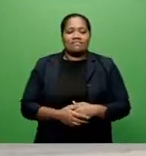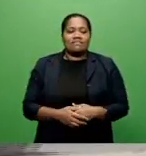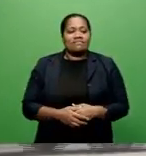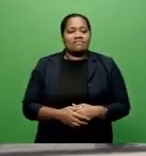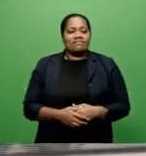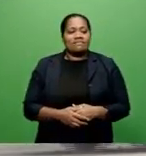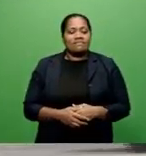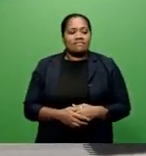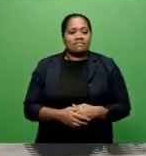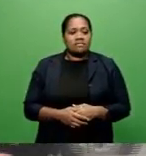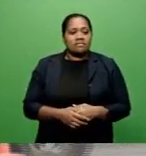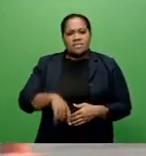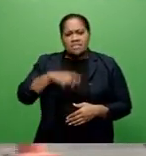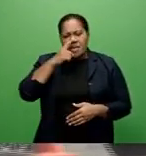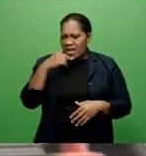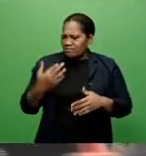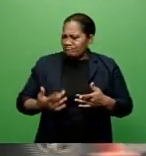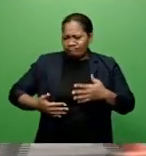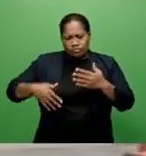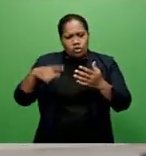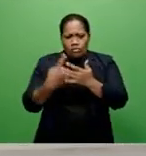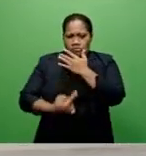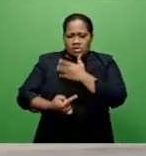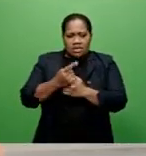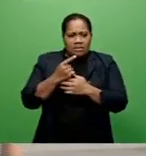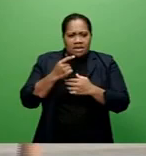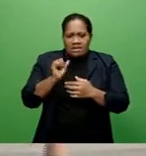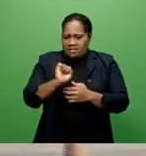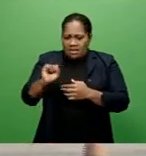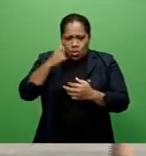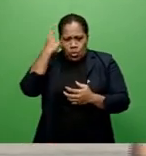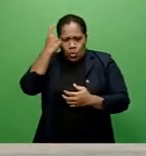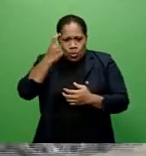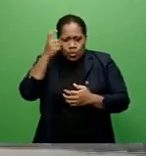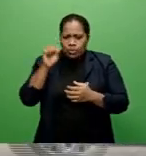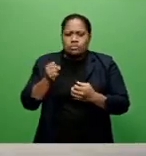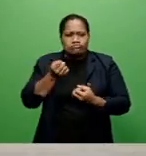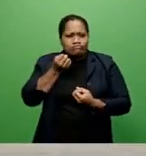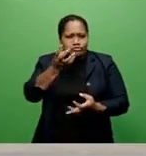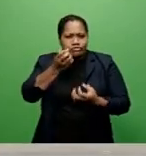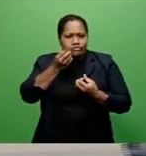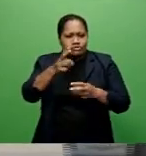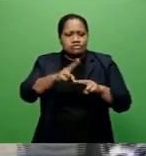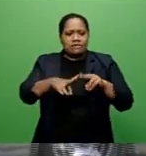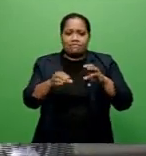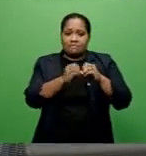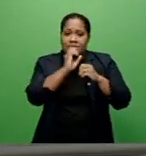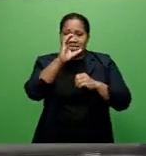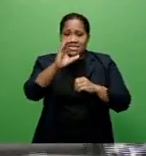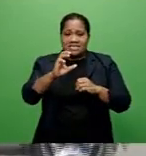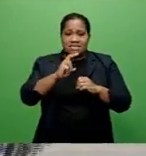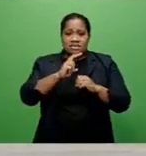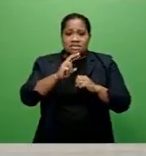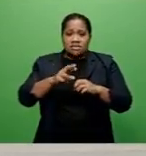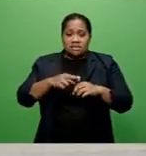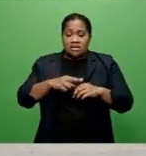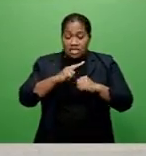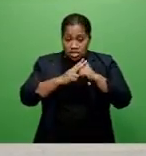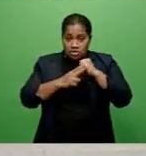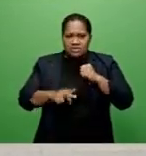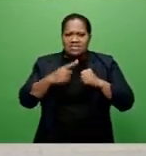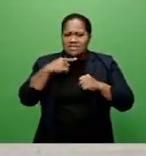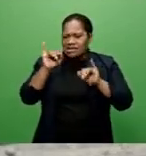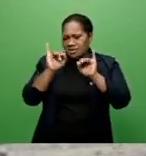A number of people raised their concerns to FBC News that they faced issues on the road which had more than usual delays